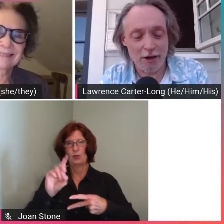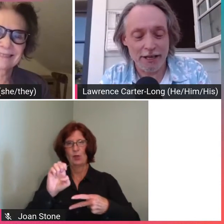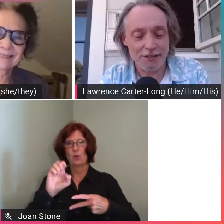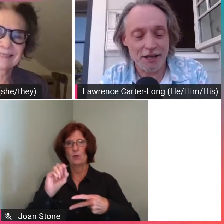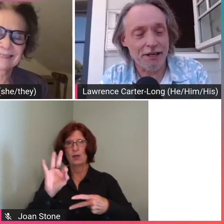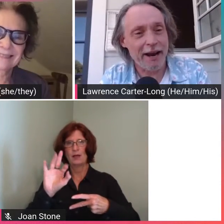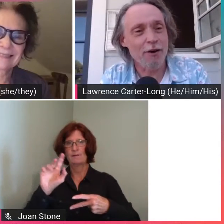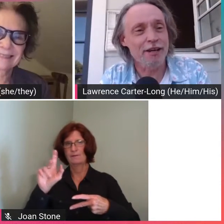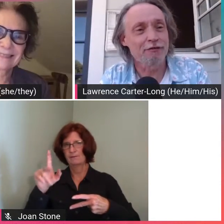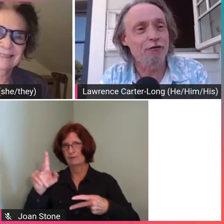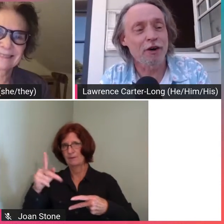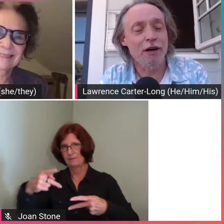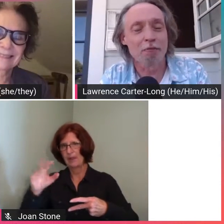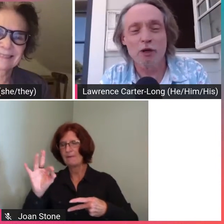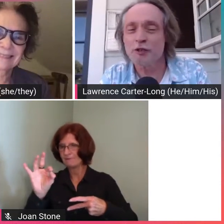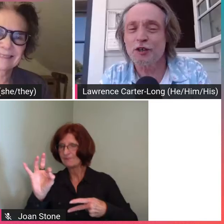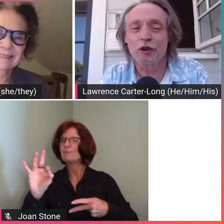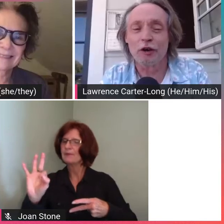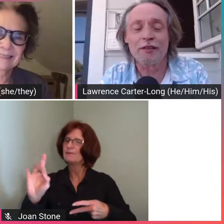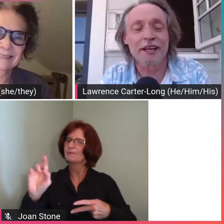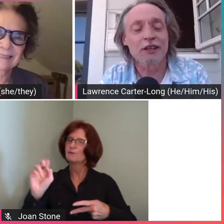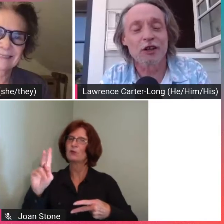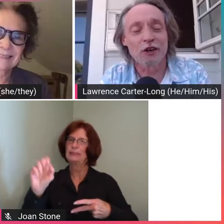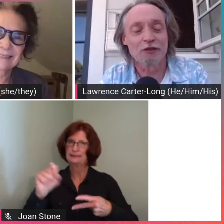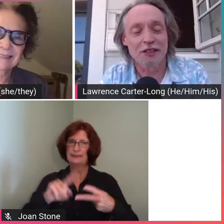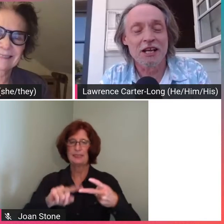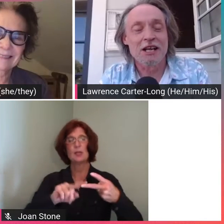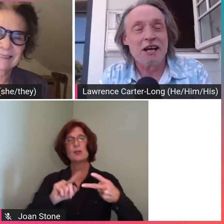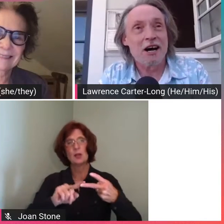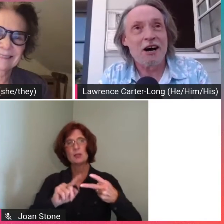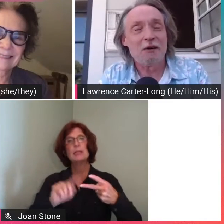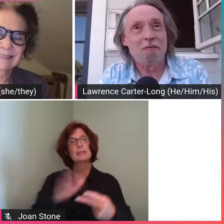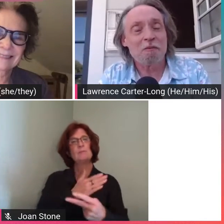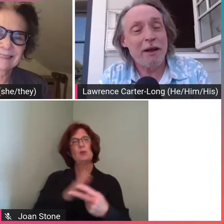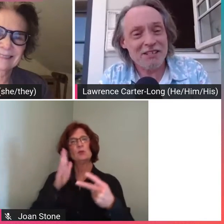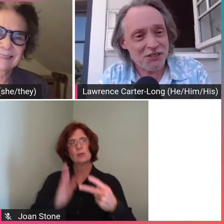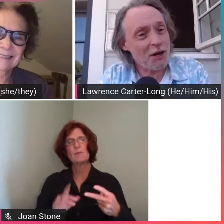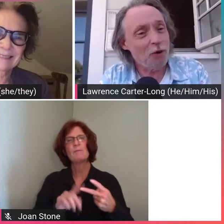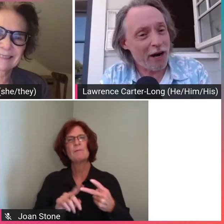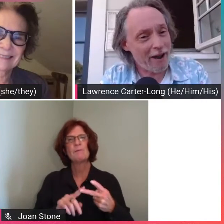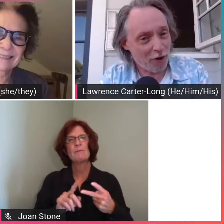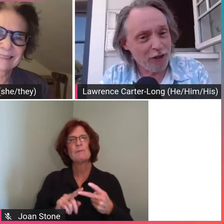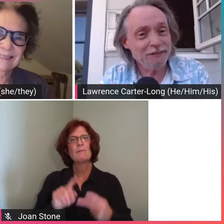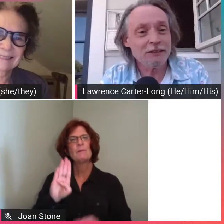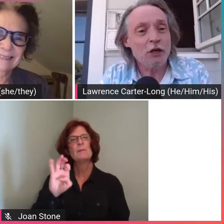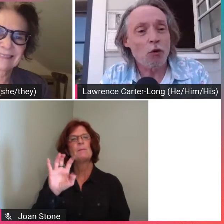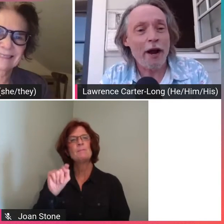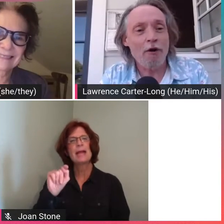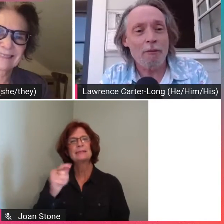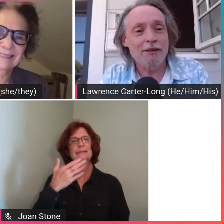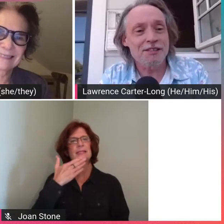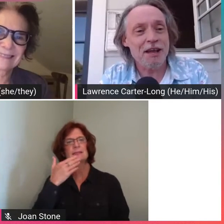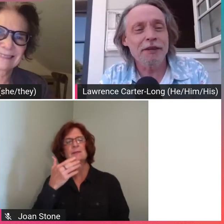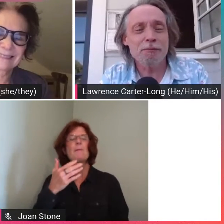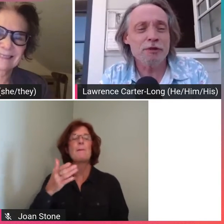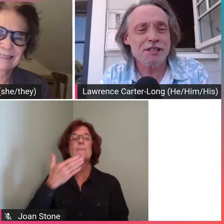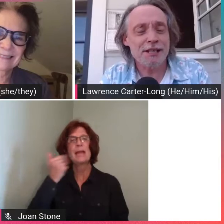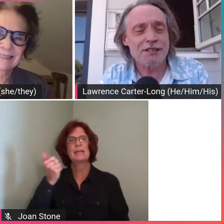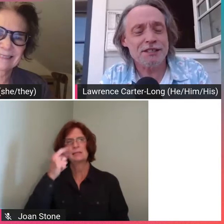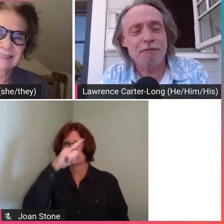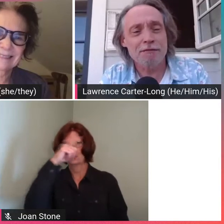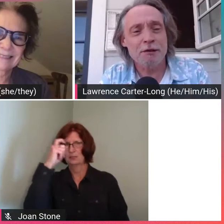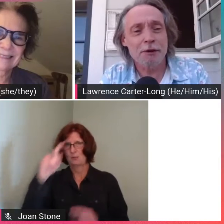the other is a narrative musical, a thing called Best Summer Ever, where about